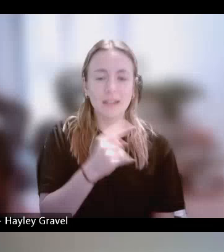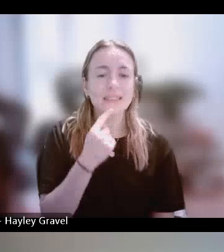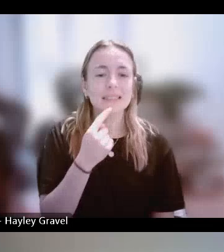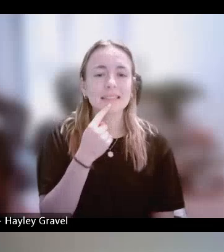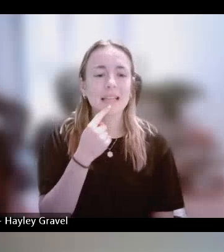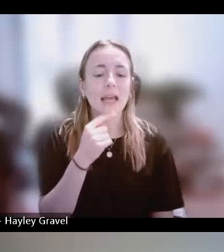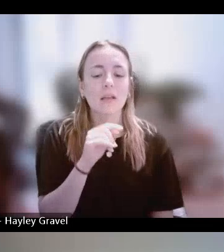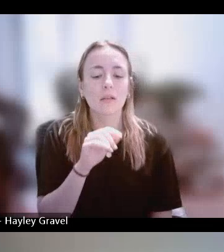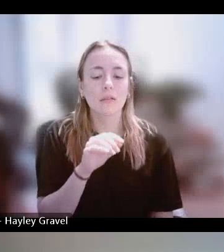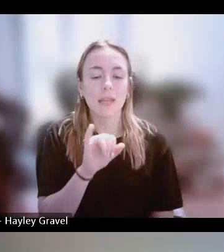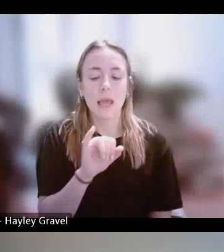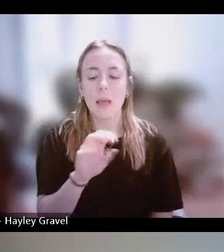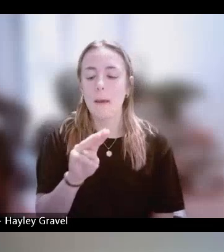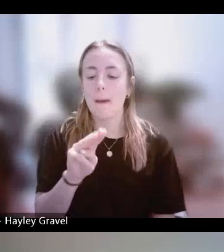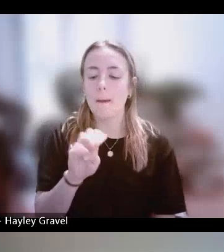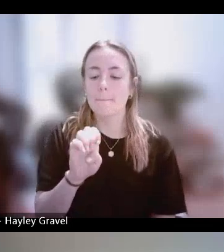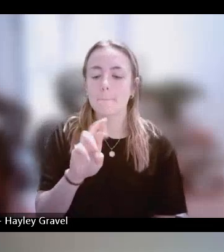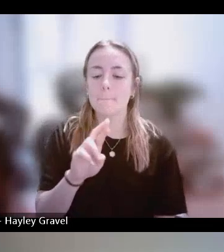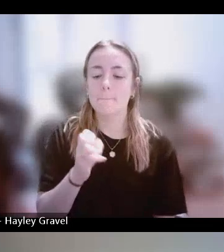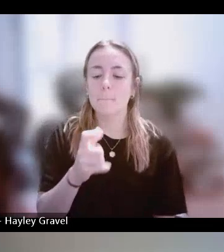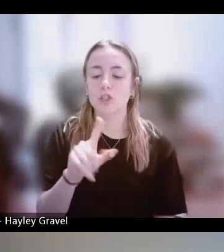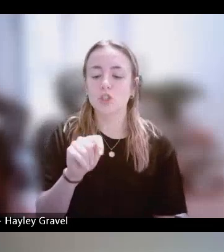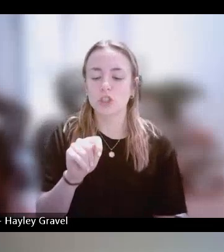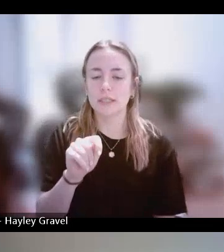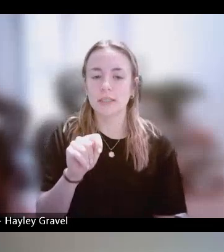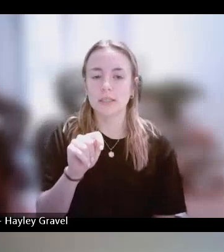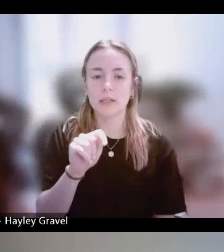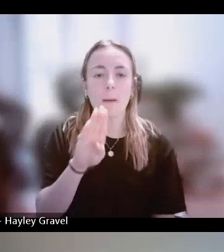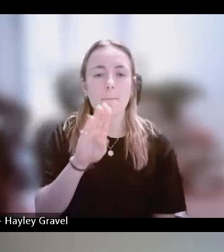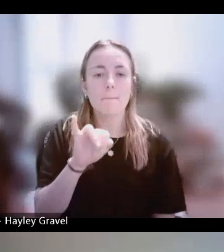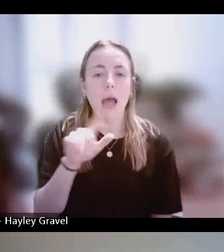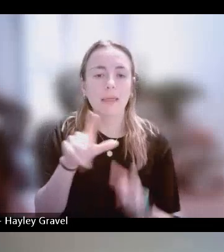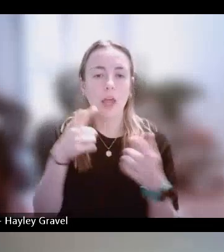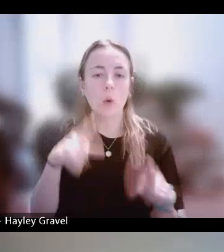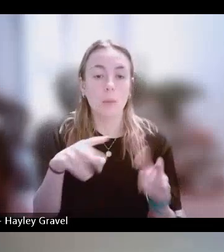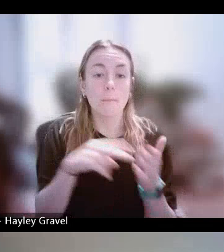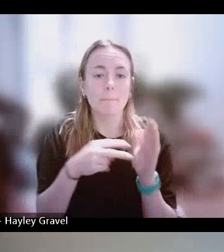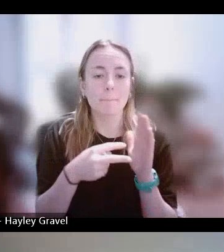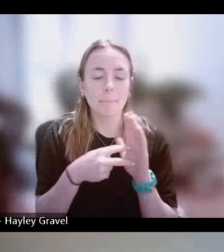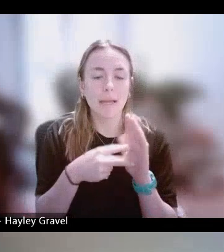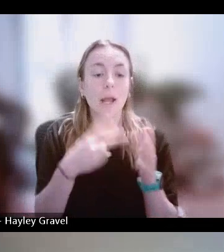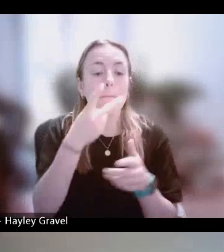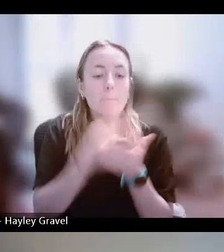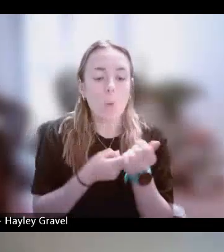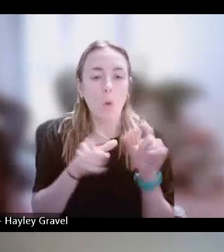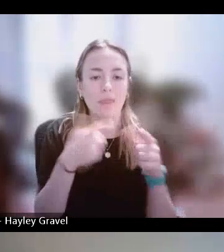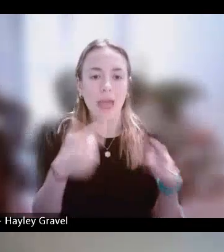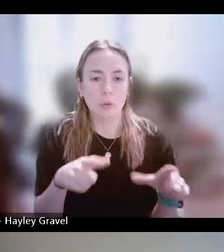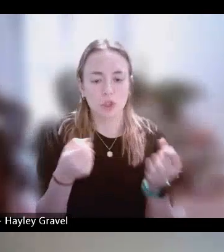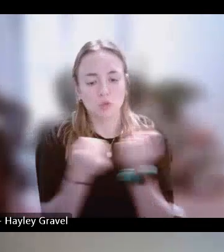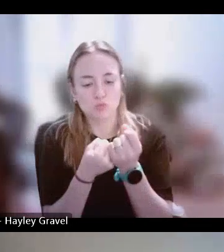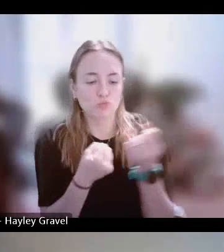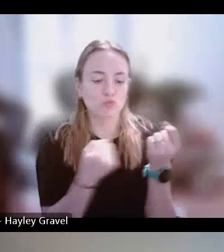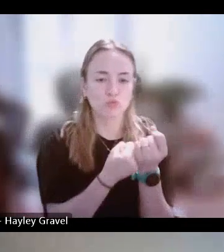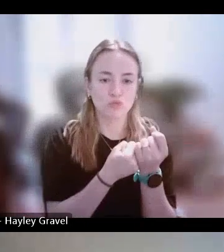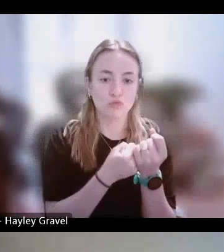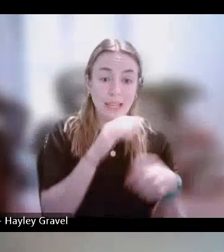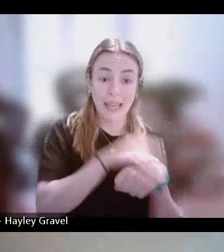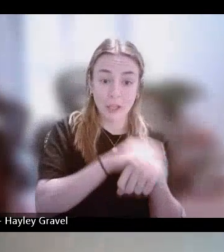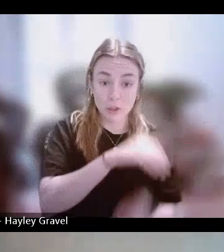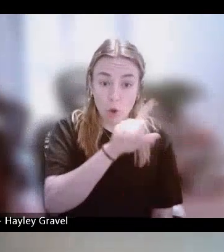gives power to both languages rather than just English. And then the last thing, excuse